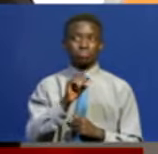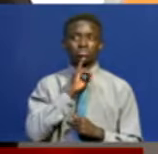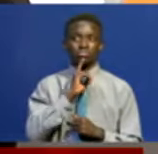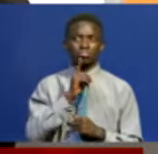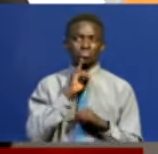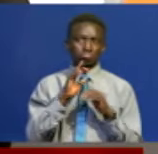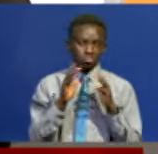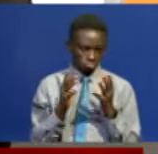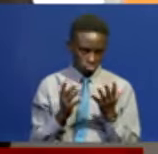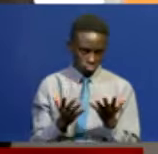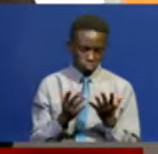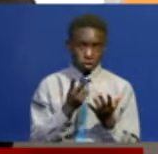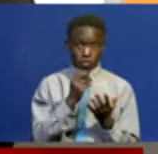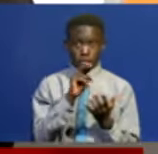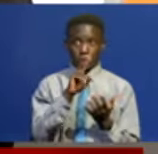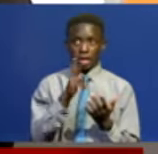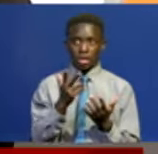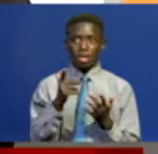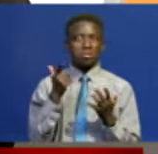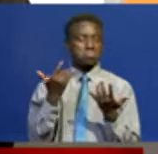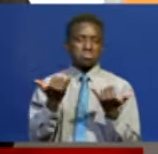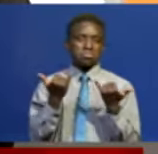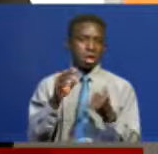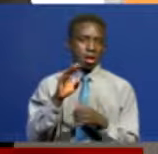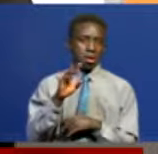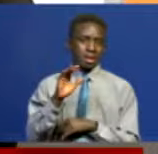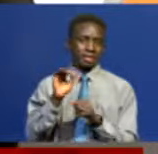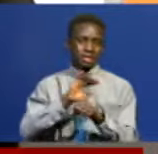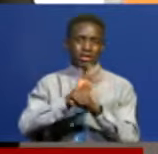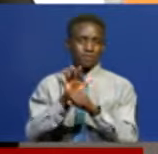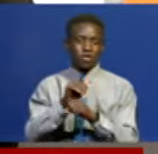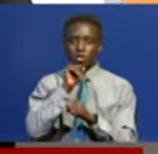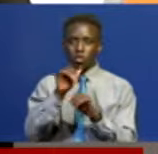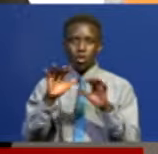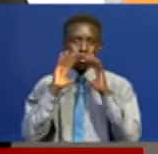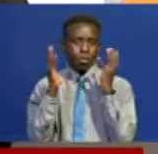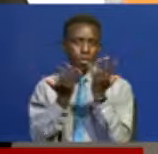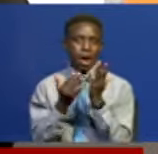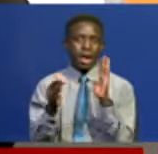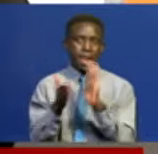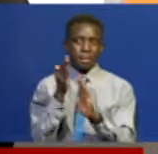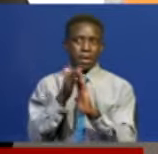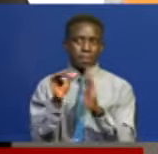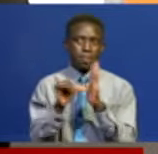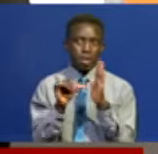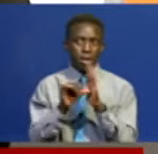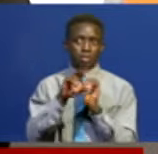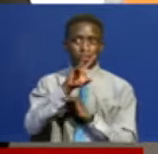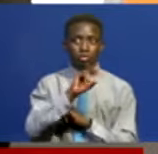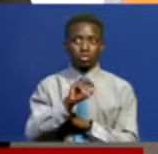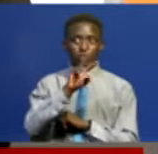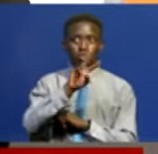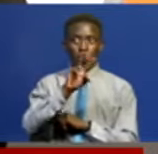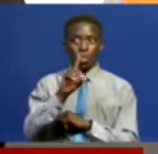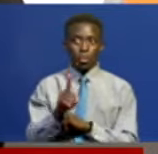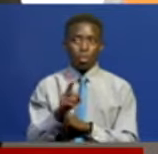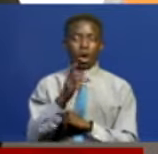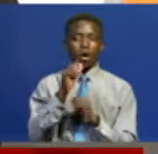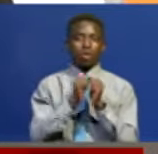global health emergency. On October 20th, 2021, President Uhuru Kenyatta lifted the nationwide